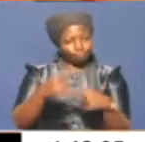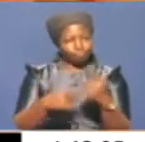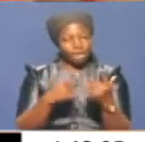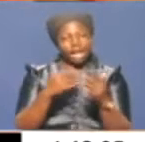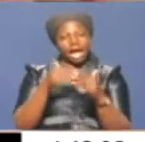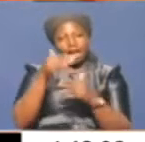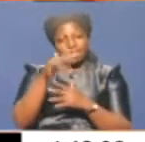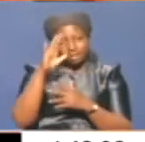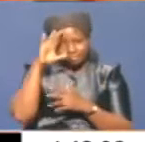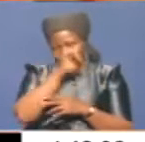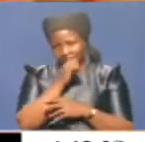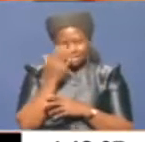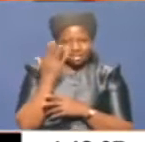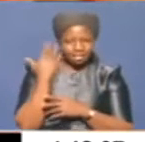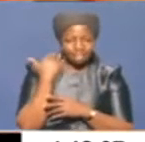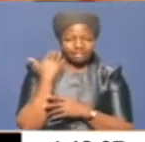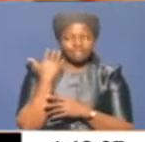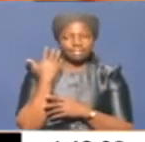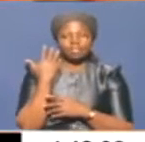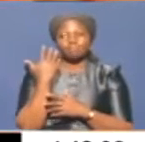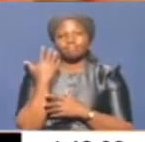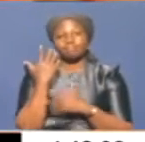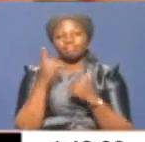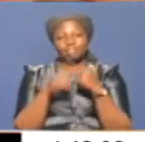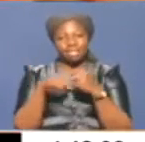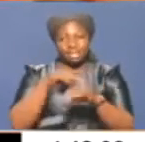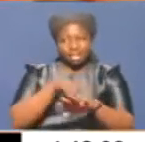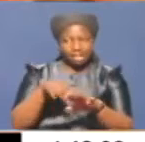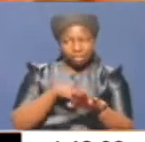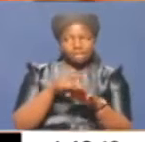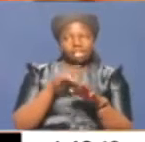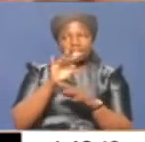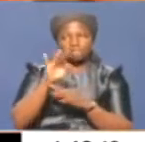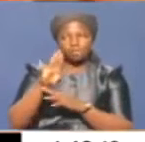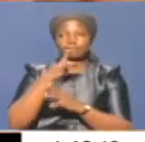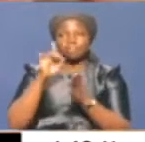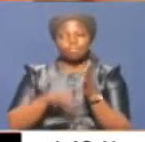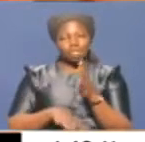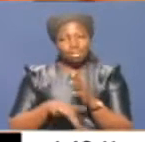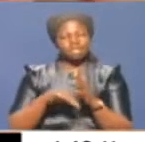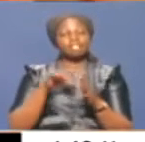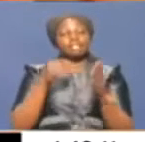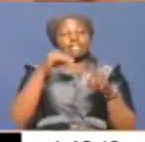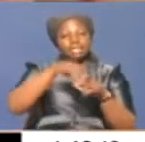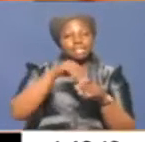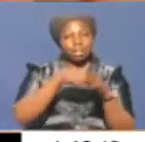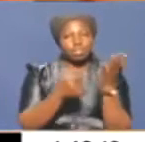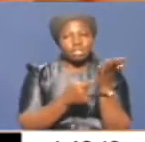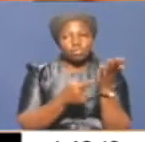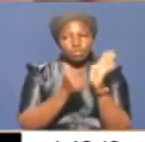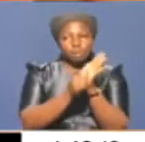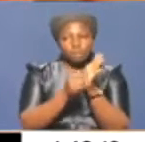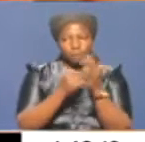lasted almost 6 hours, Facebook says. The company blamed it on an internal technical issue that was handled by